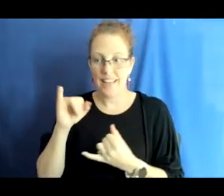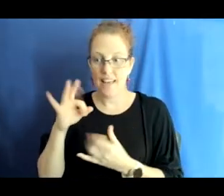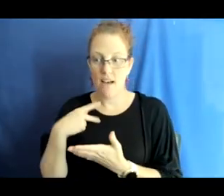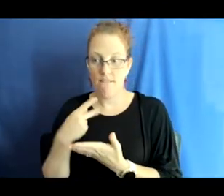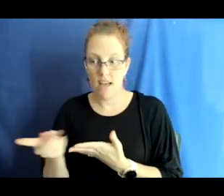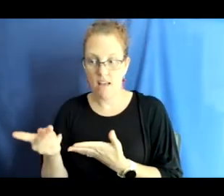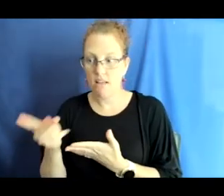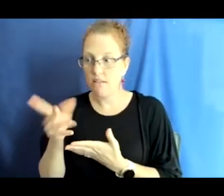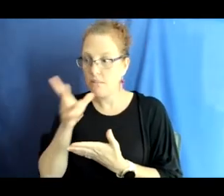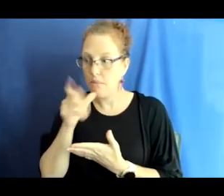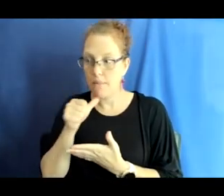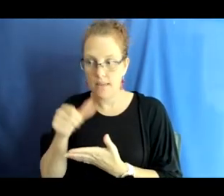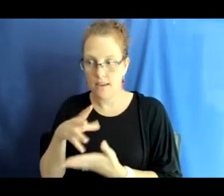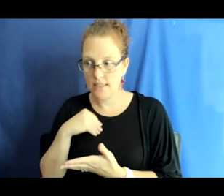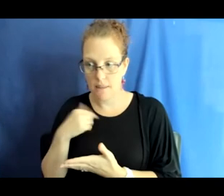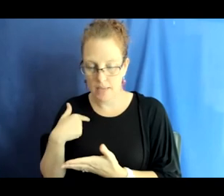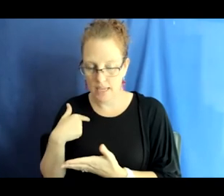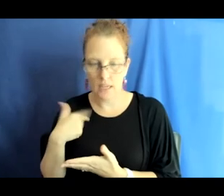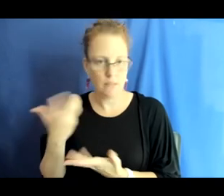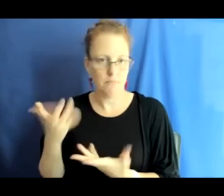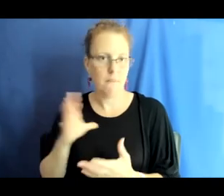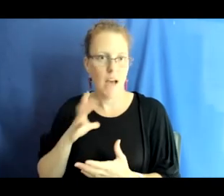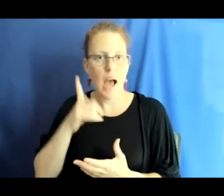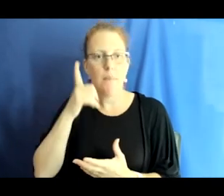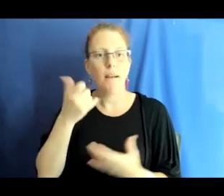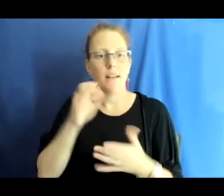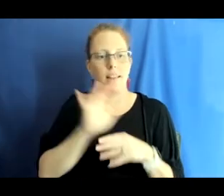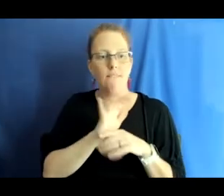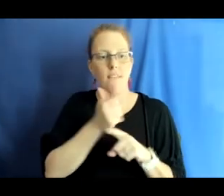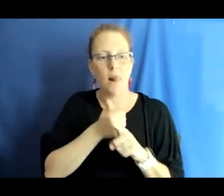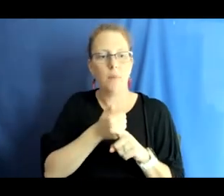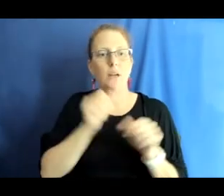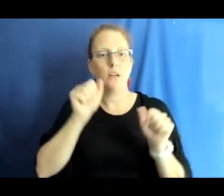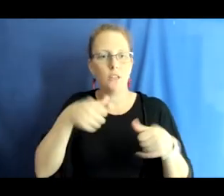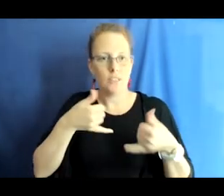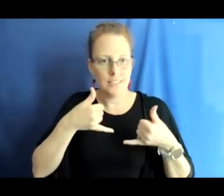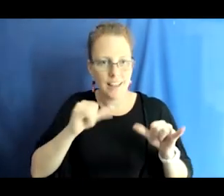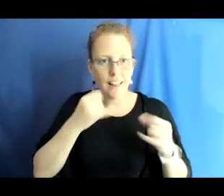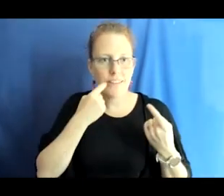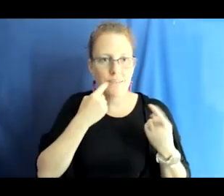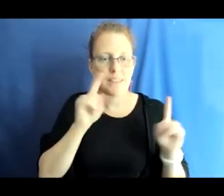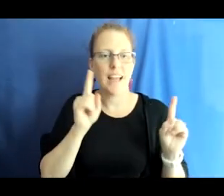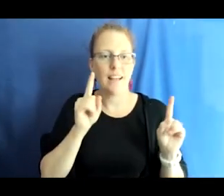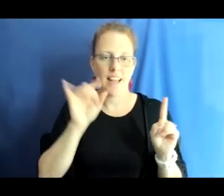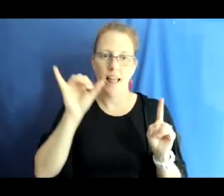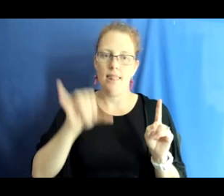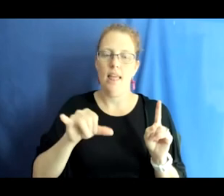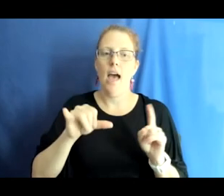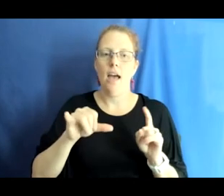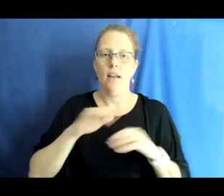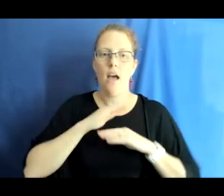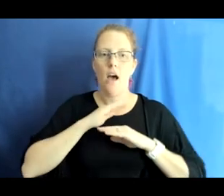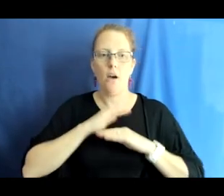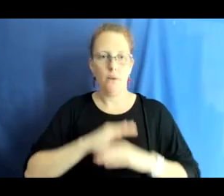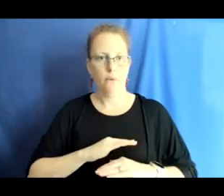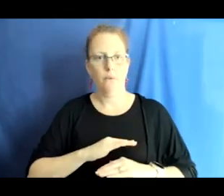a creative success. Especially. That was, yeah, that was tremendously comforting. Yeah. So I was carrying that with